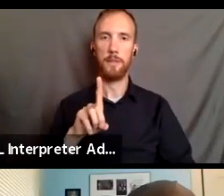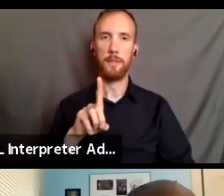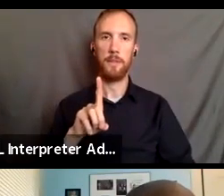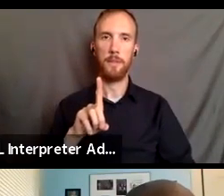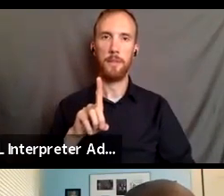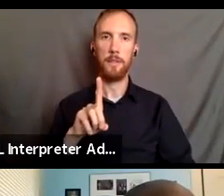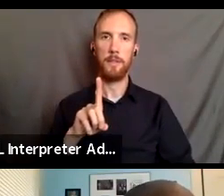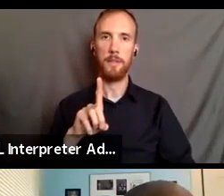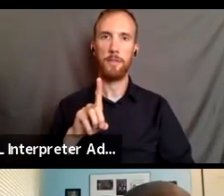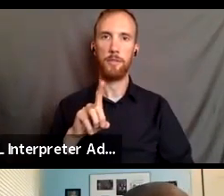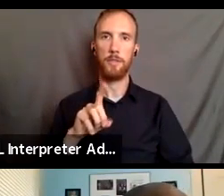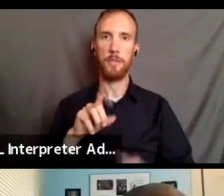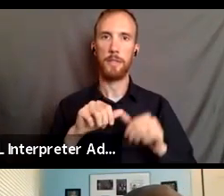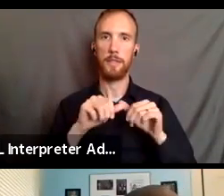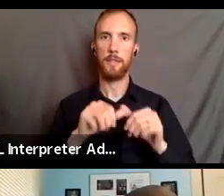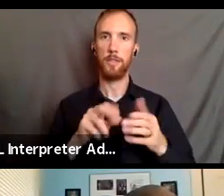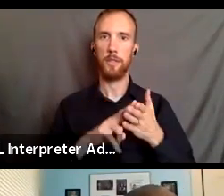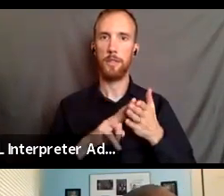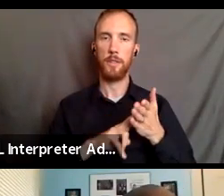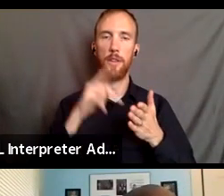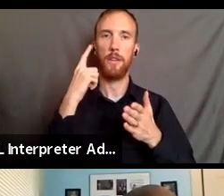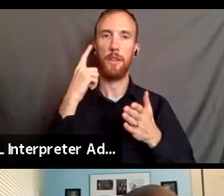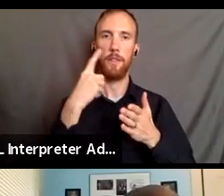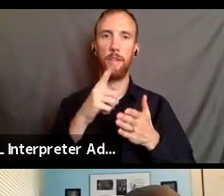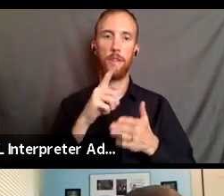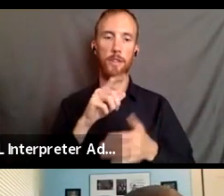school resource officer services